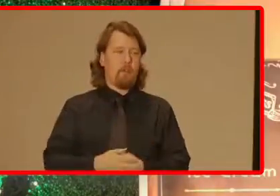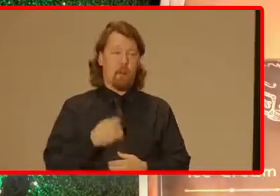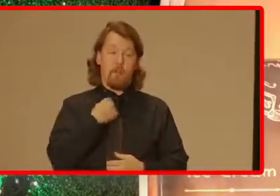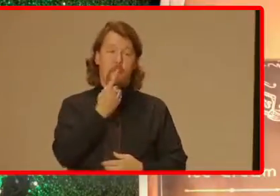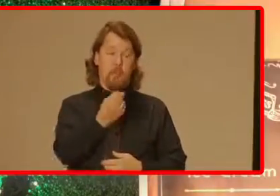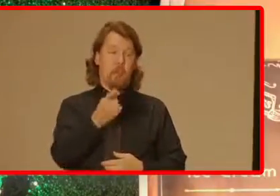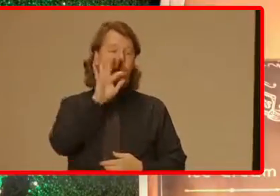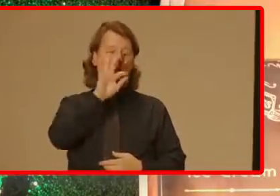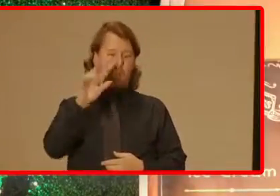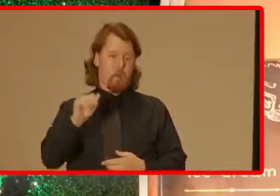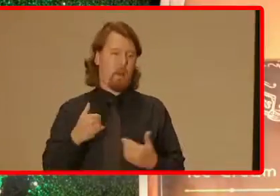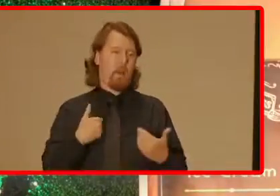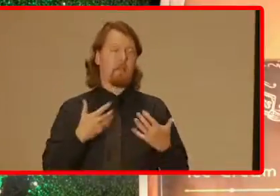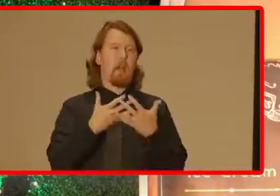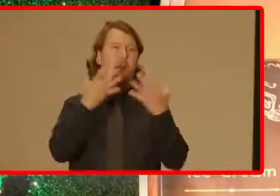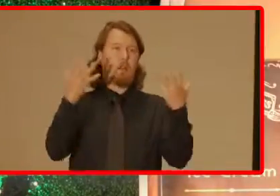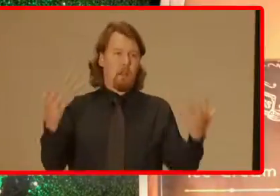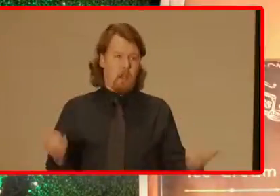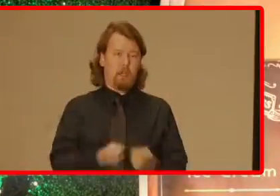Florida has